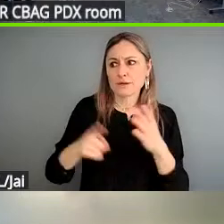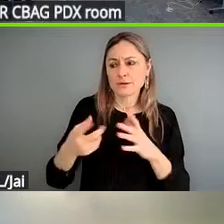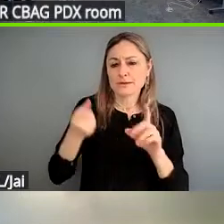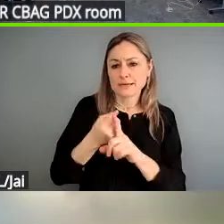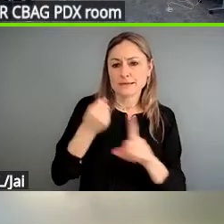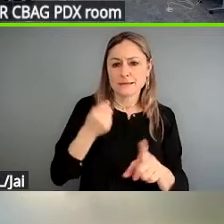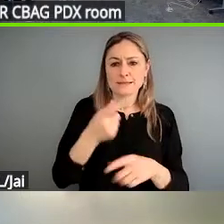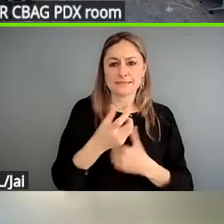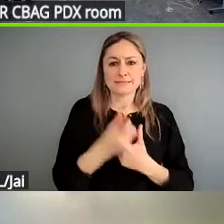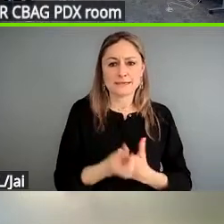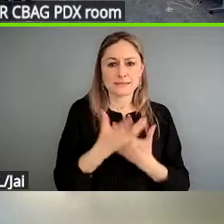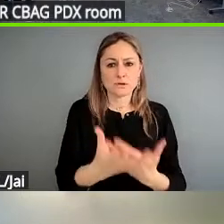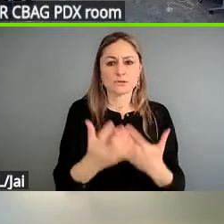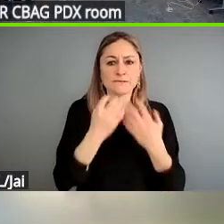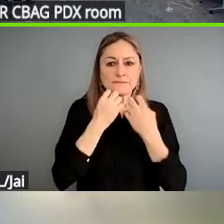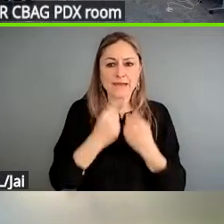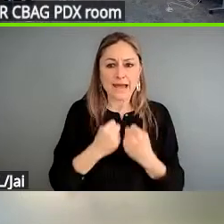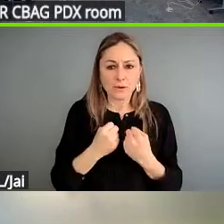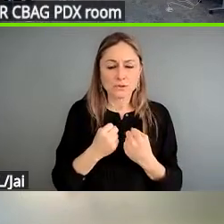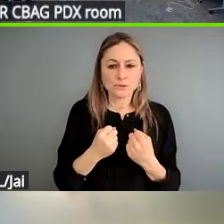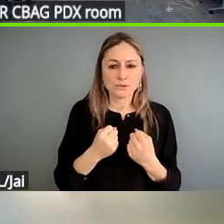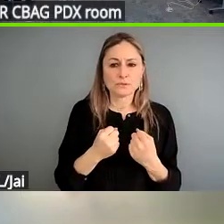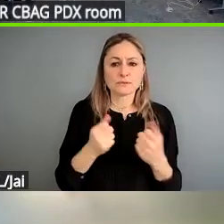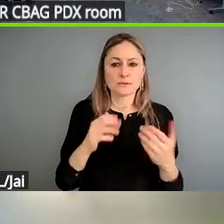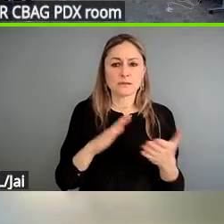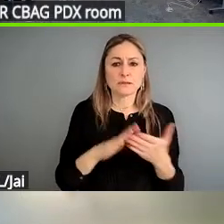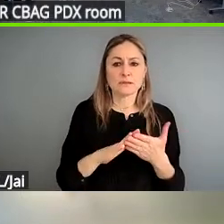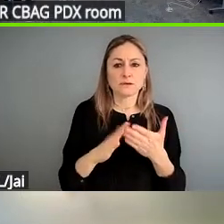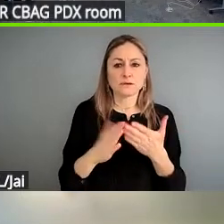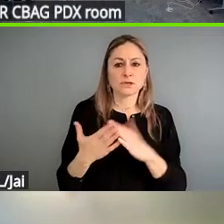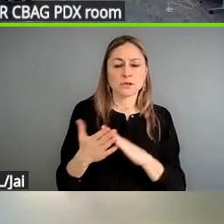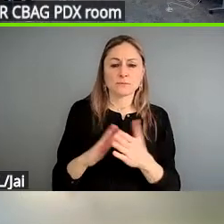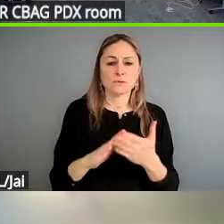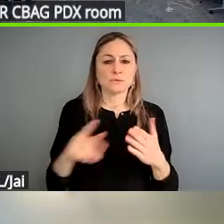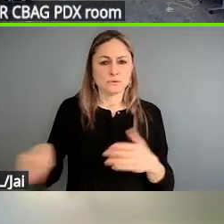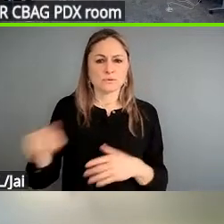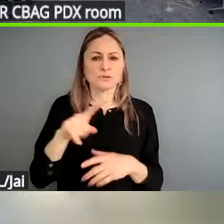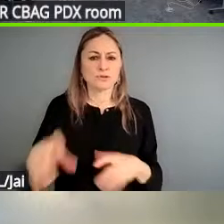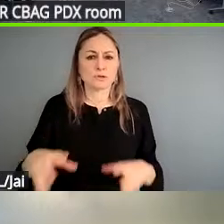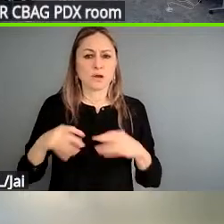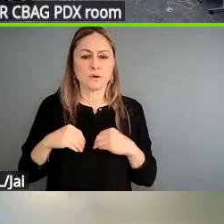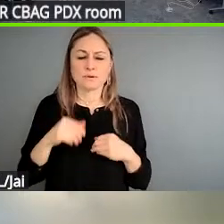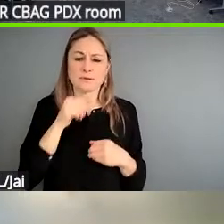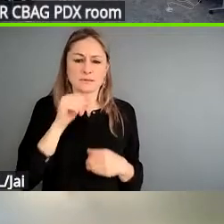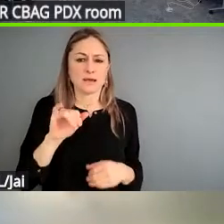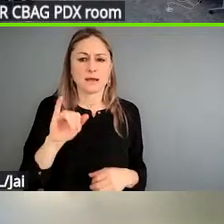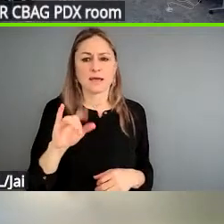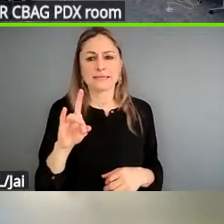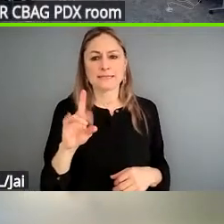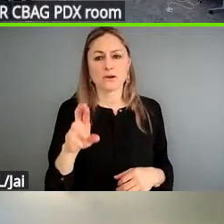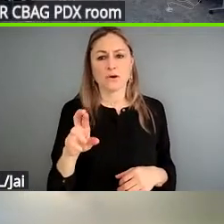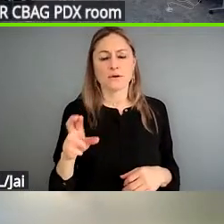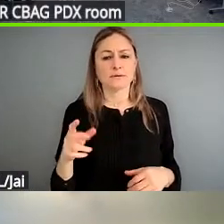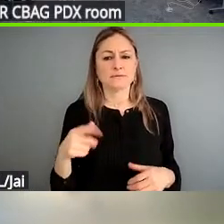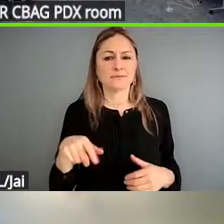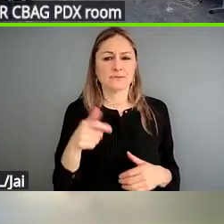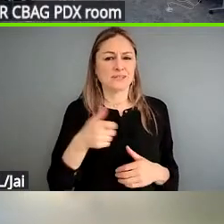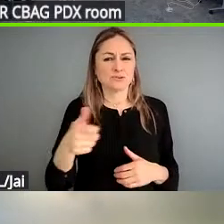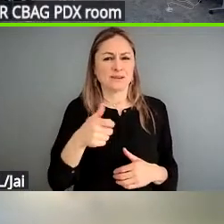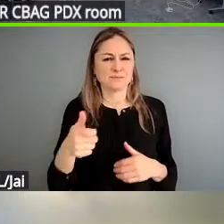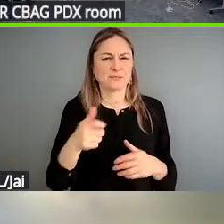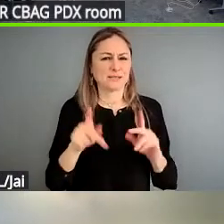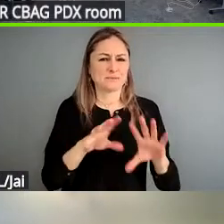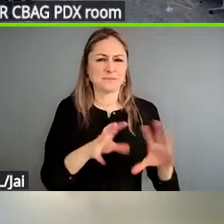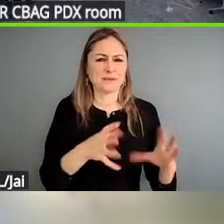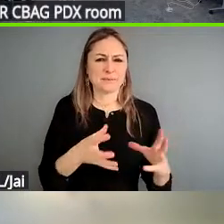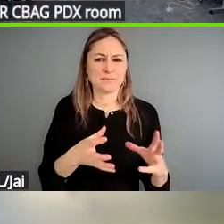of values that the communities should own and not IBR, because we're the transportation guys. And there's a way in